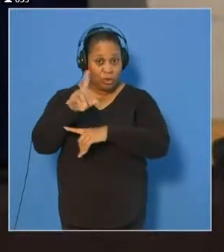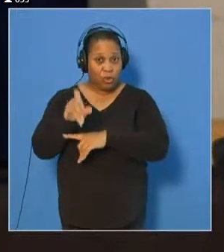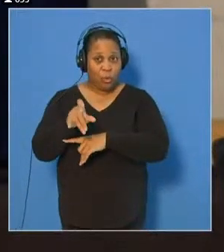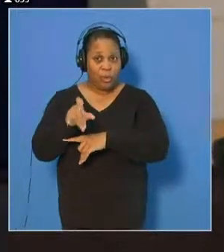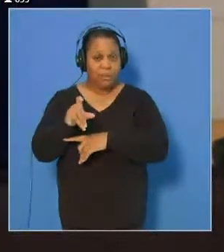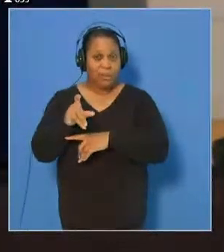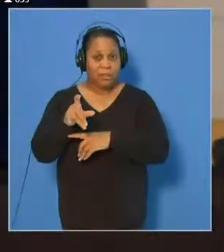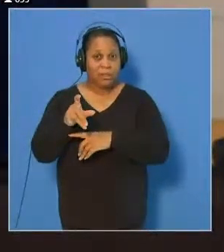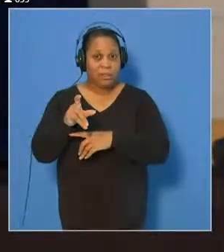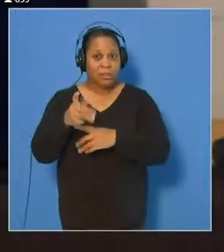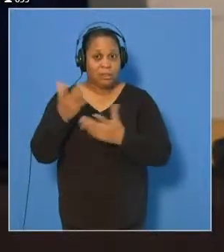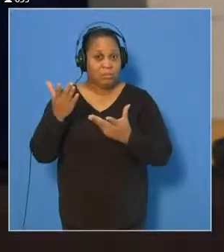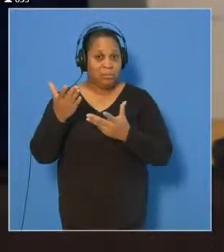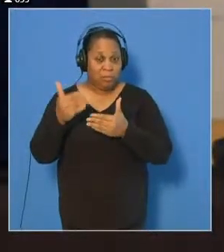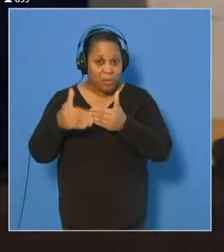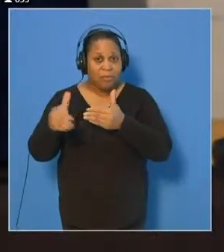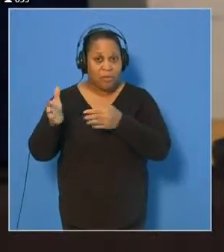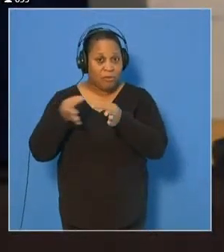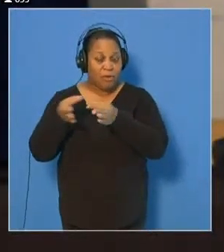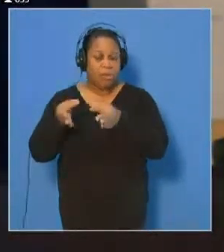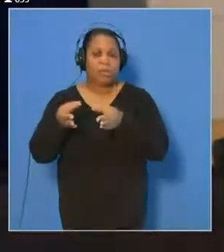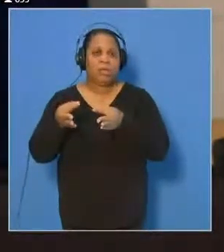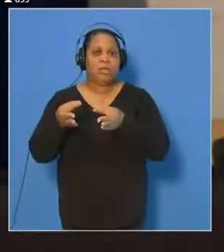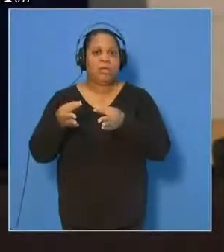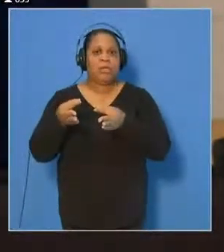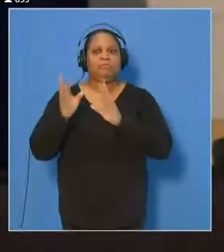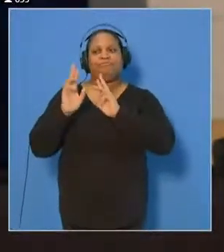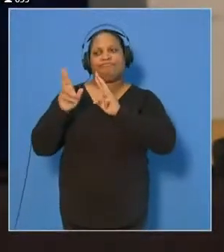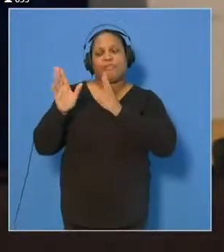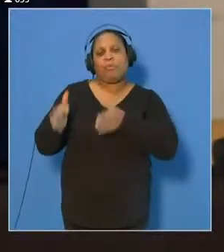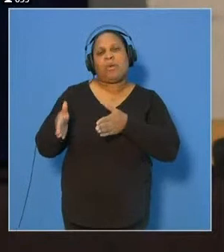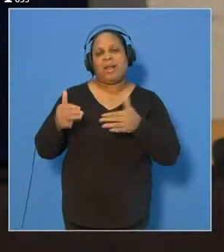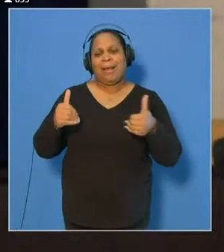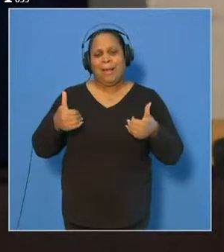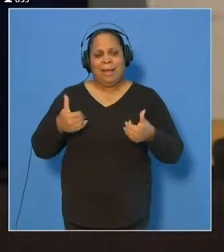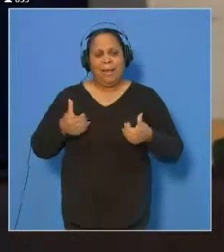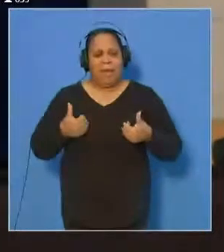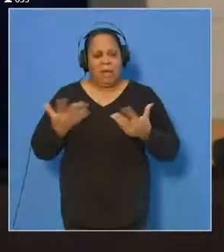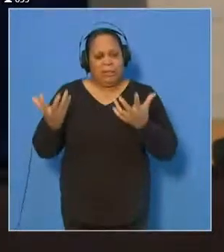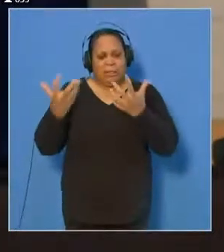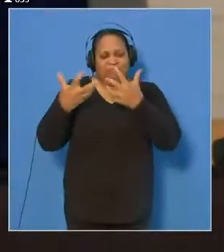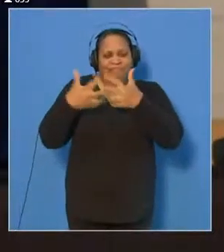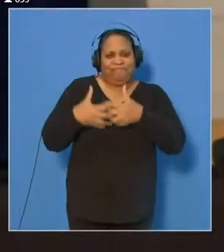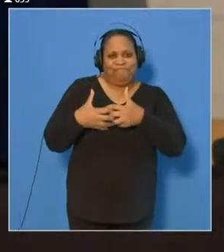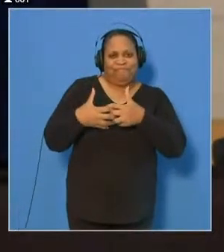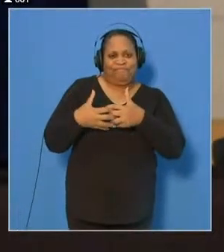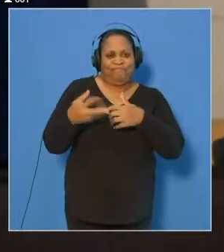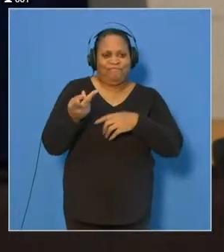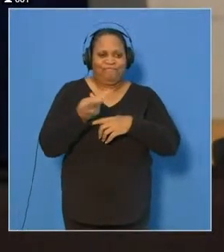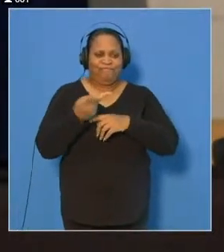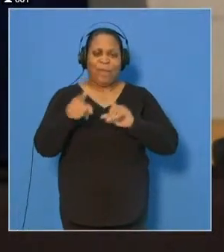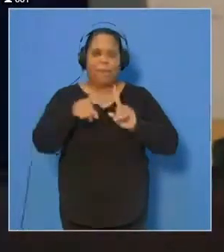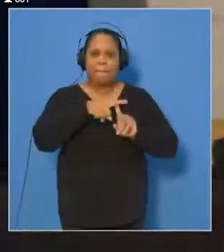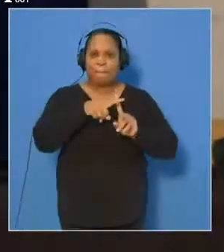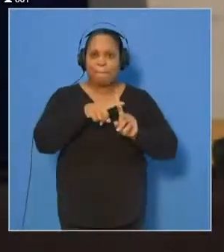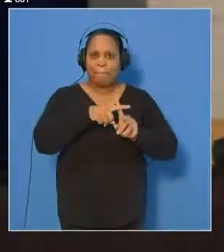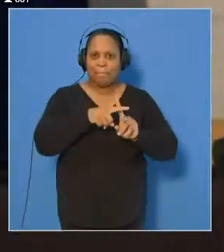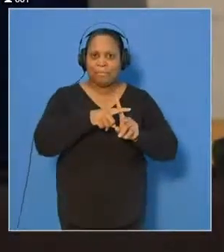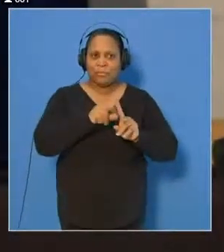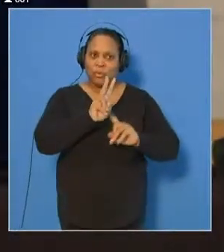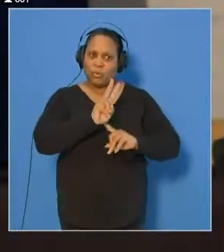can refine it further. How does that gel with the fact that 2 additional positive tests were then